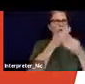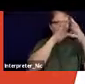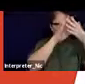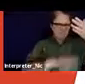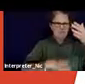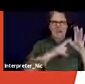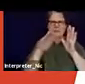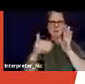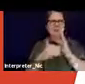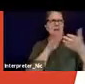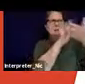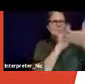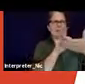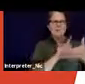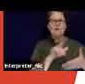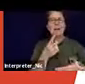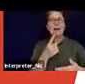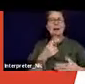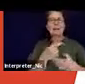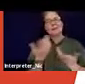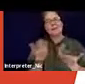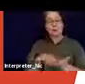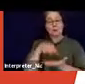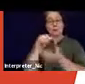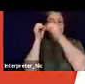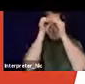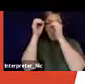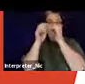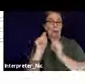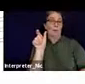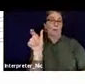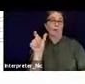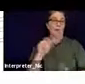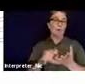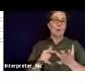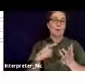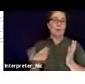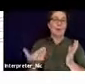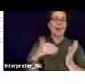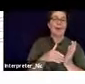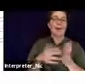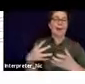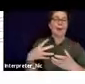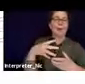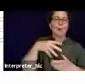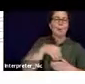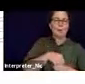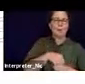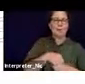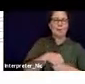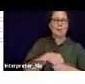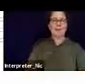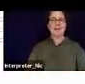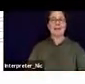Googled. So we have we had to put it on. Now, before we move in on any further, David, hope you're still there. And we're going to move on to our